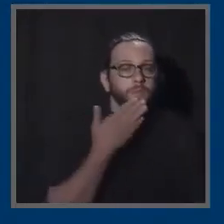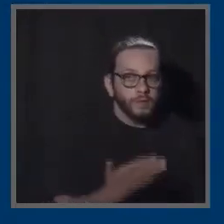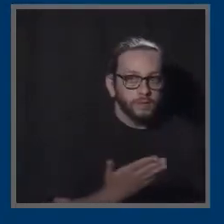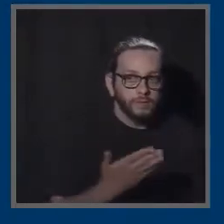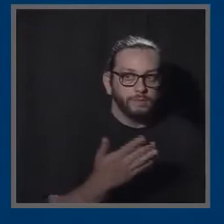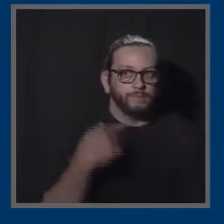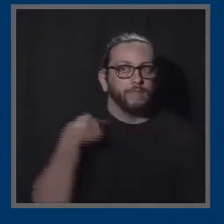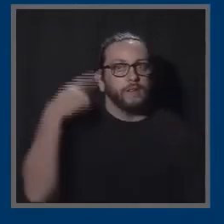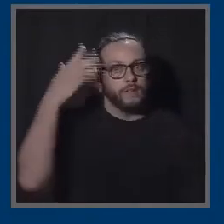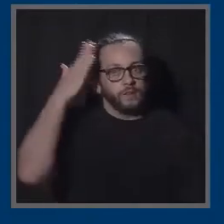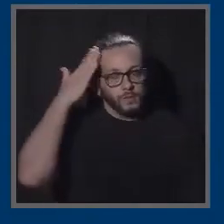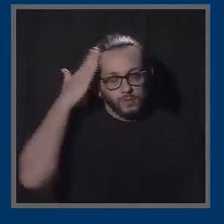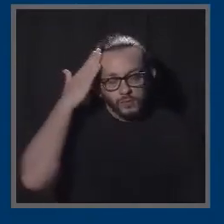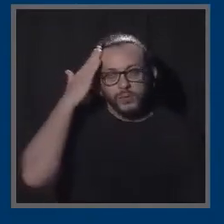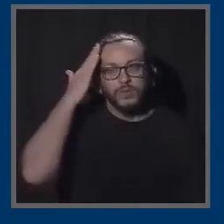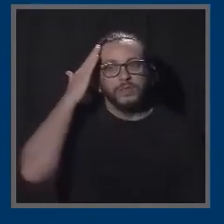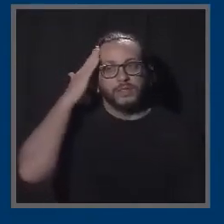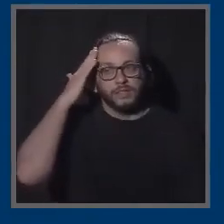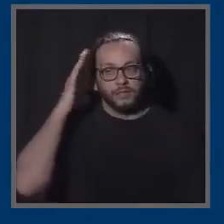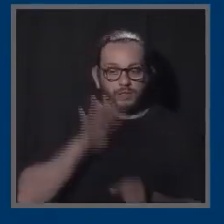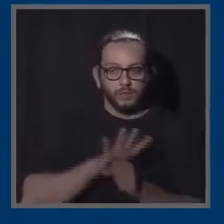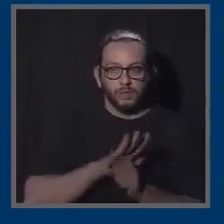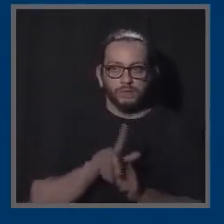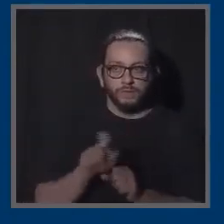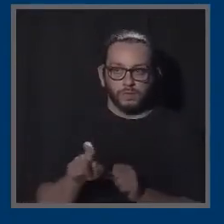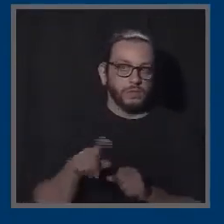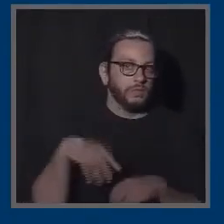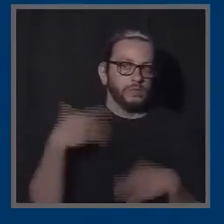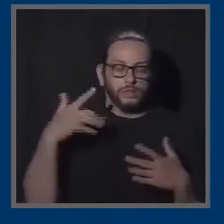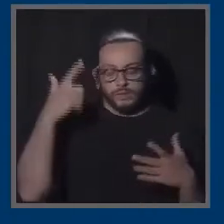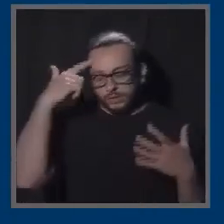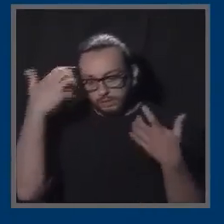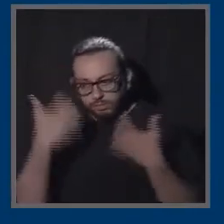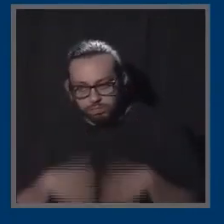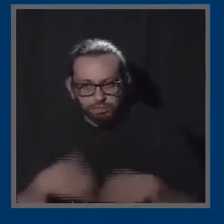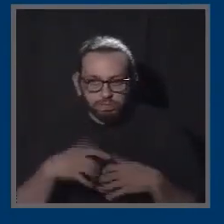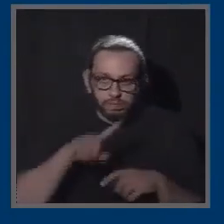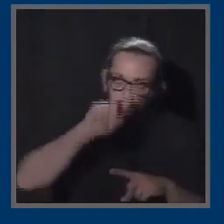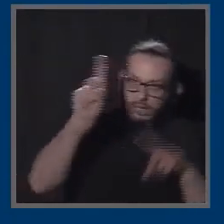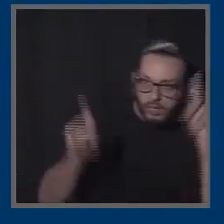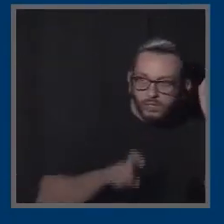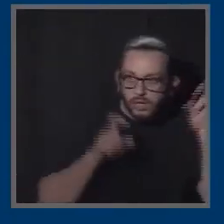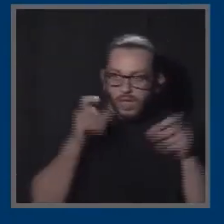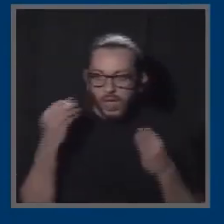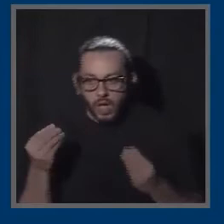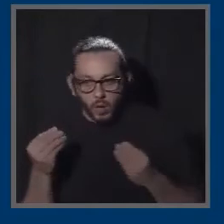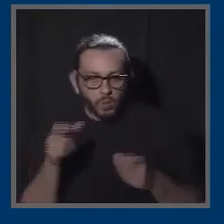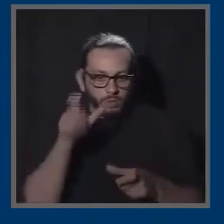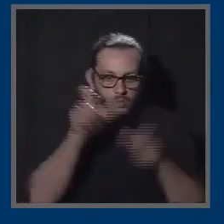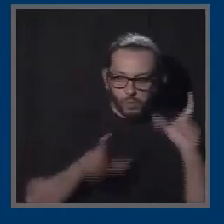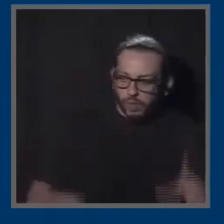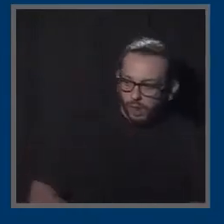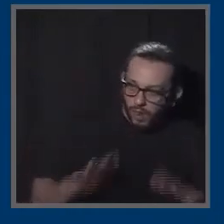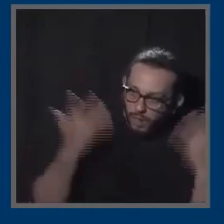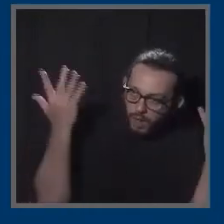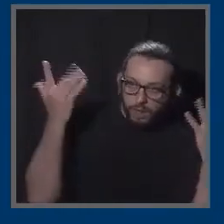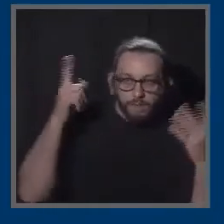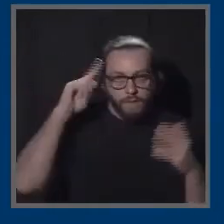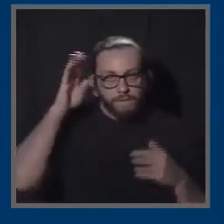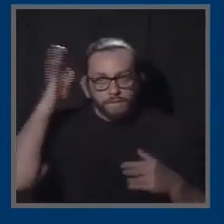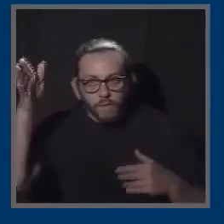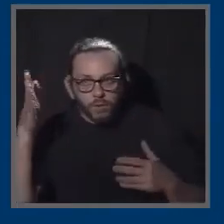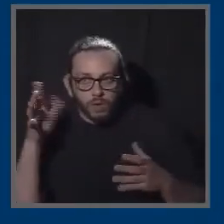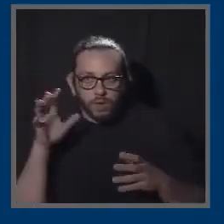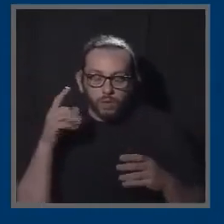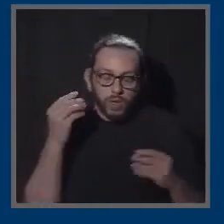has raised so many questions about how we live together and what the future could look like and should